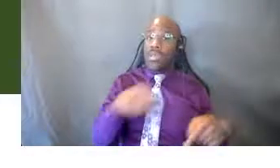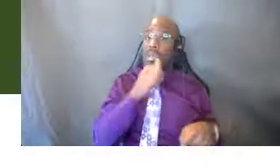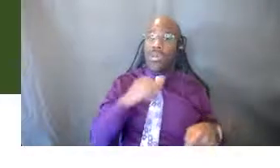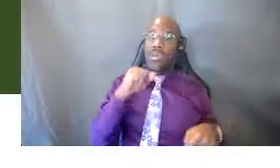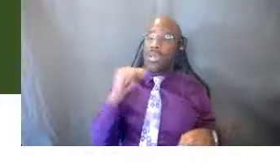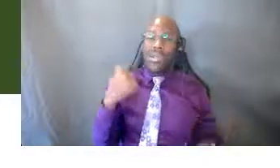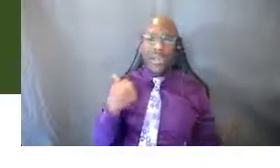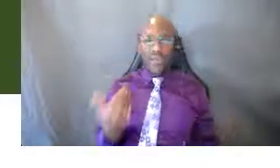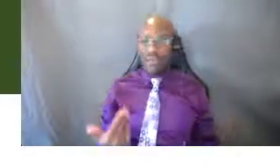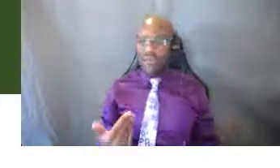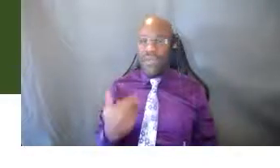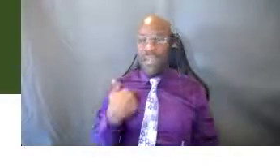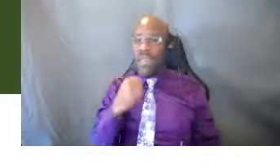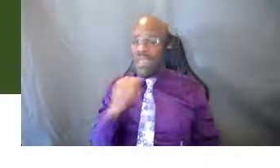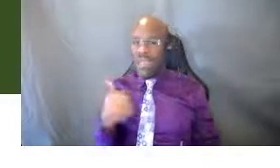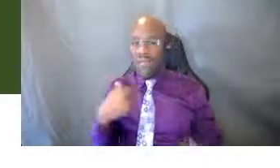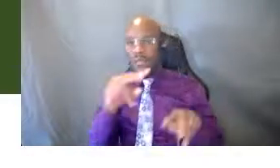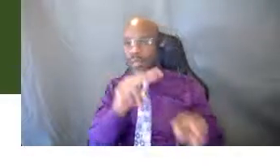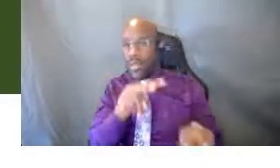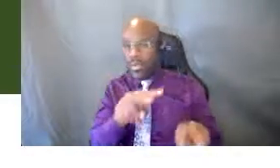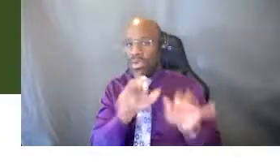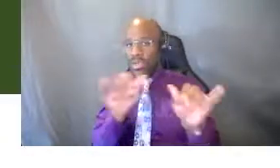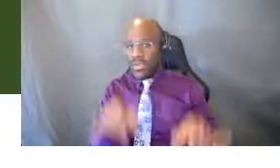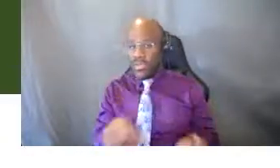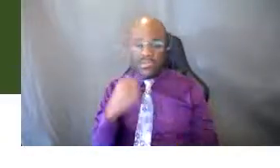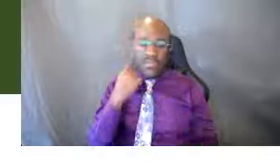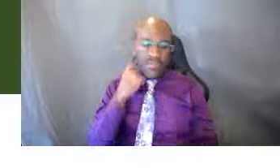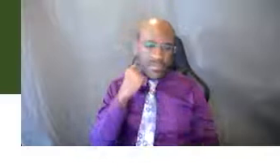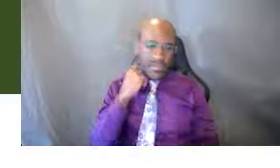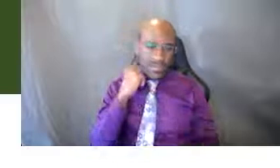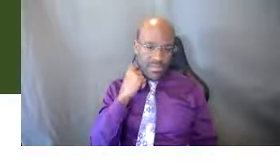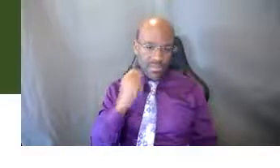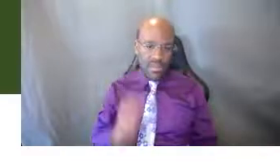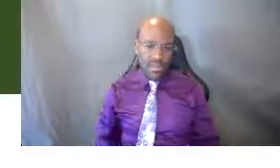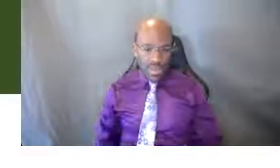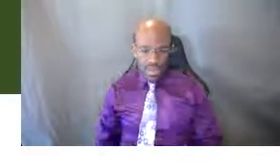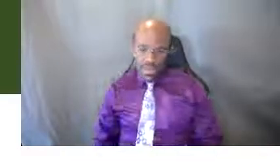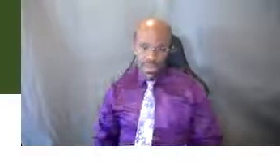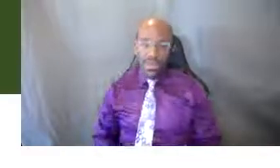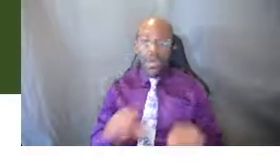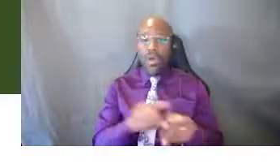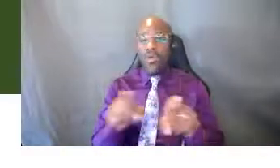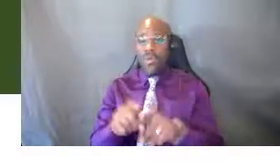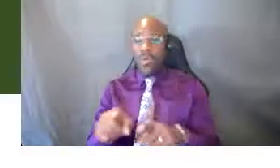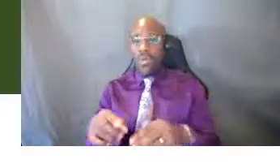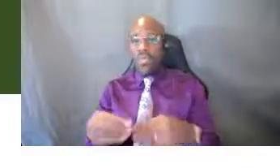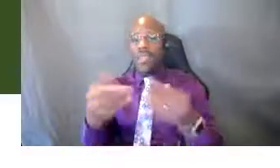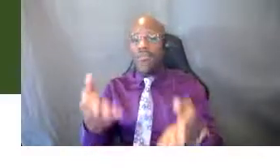system. And also this provides independent oversight. So it's not